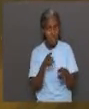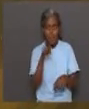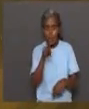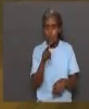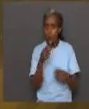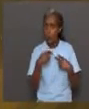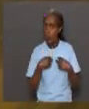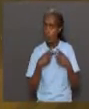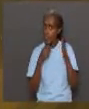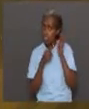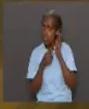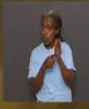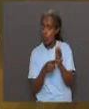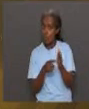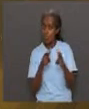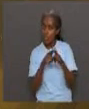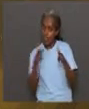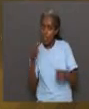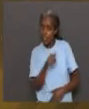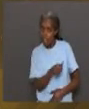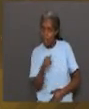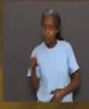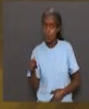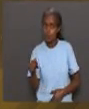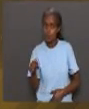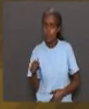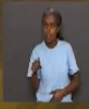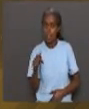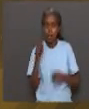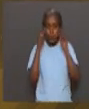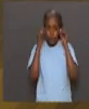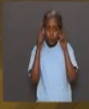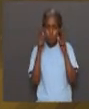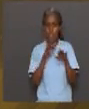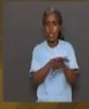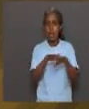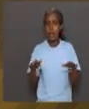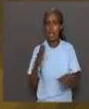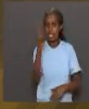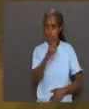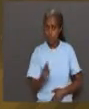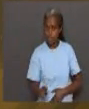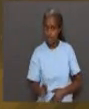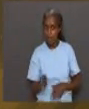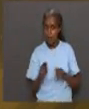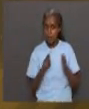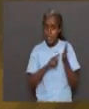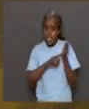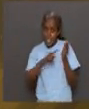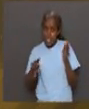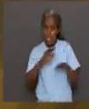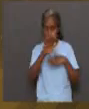answer, you have shown great aptitude at plane geometry.